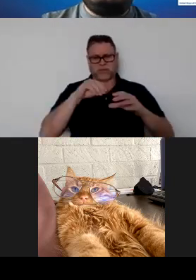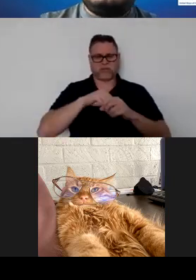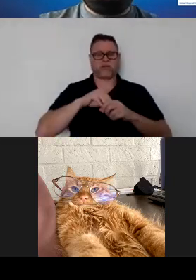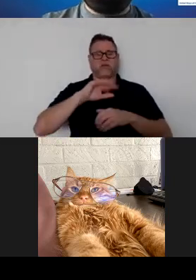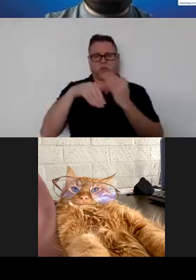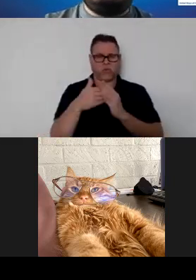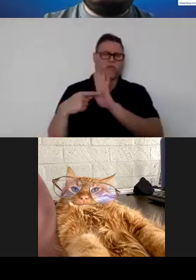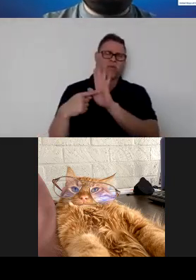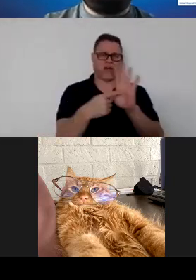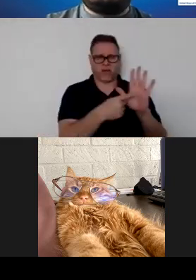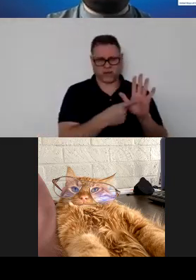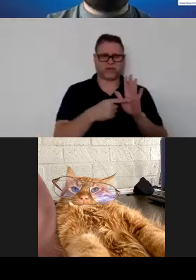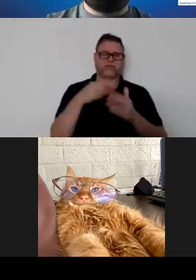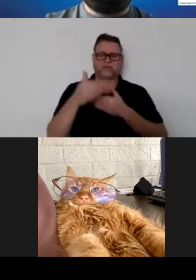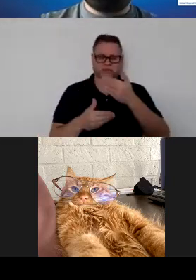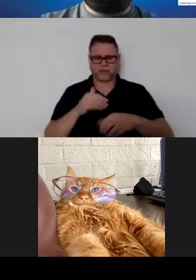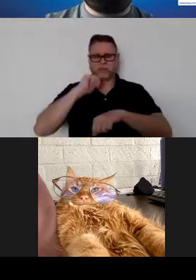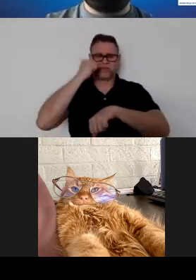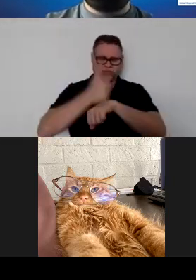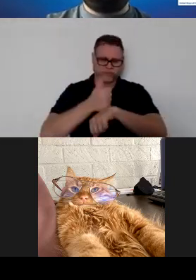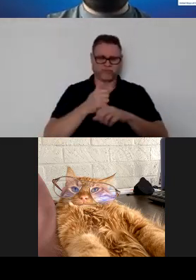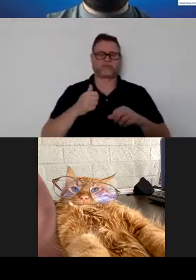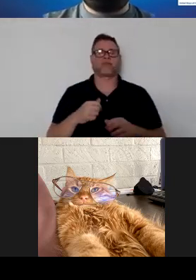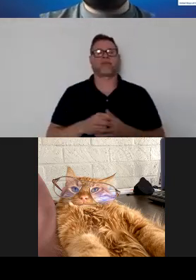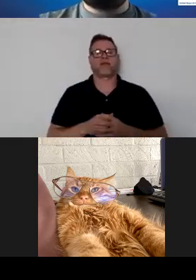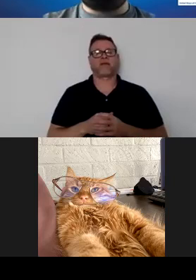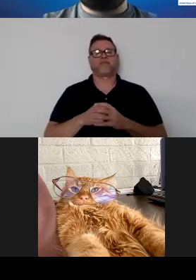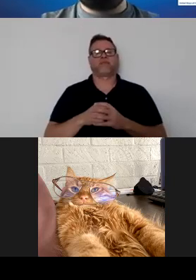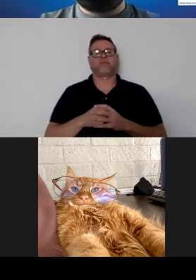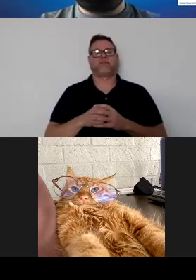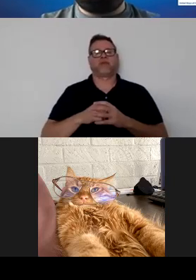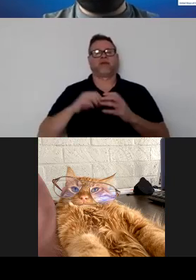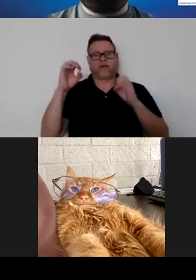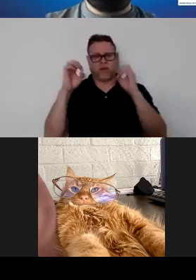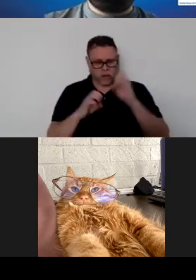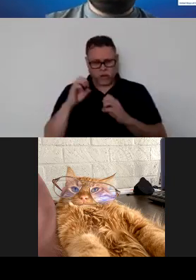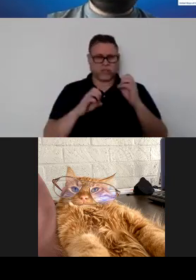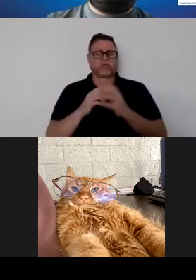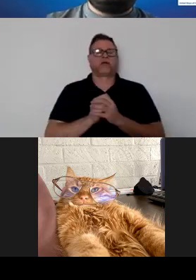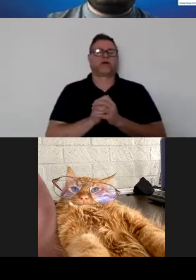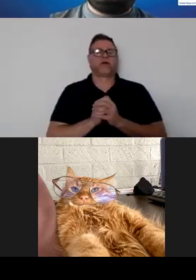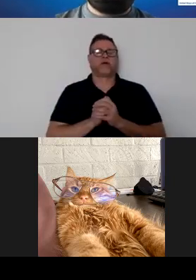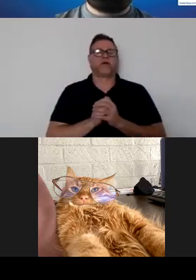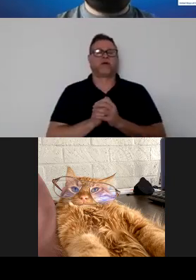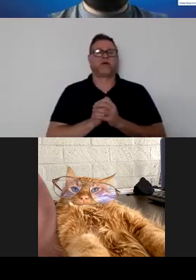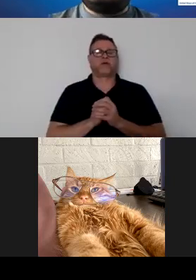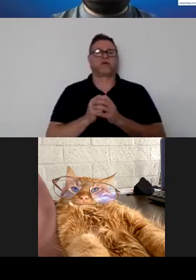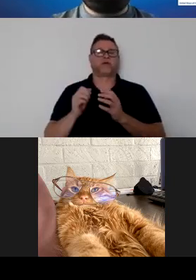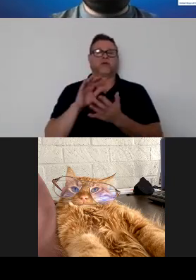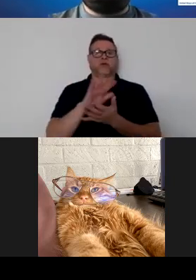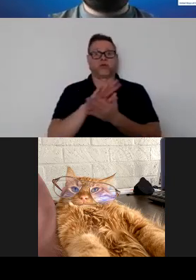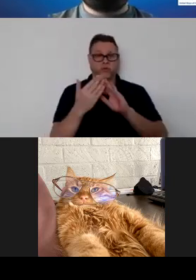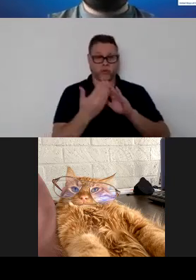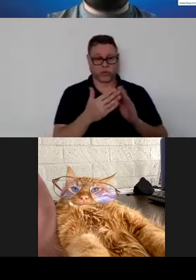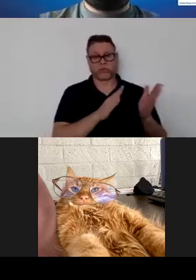the planning, in the implementation, and the evaluation of the community schools strategy. And of course,